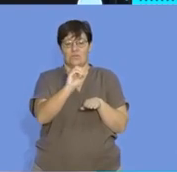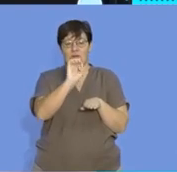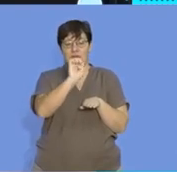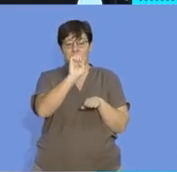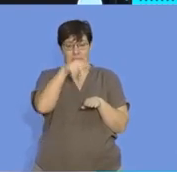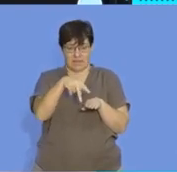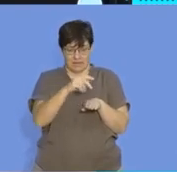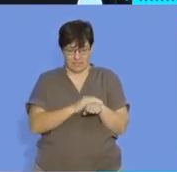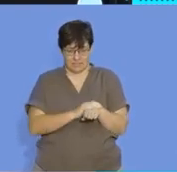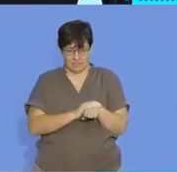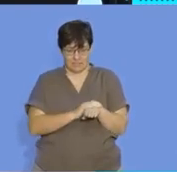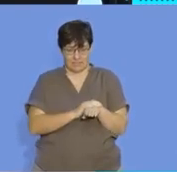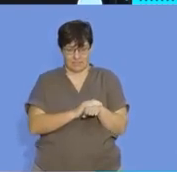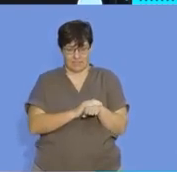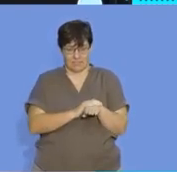potential energy,